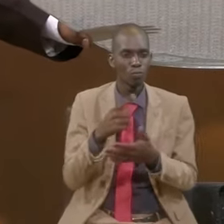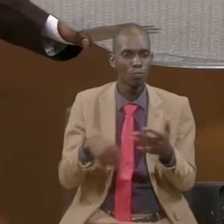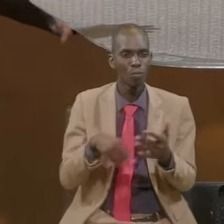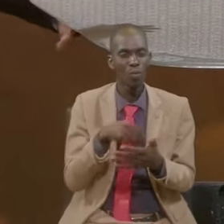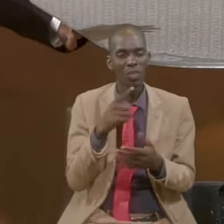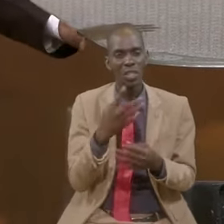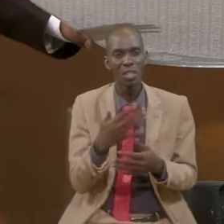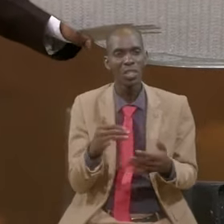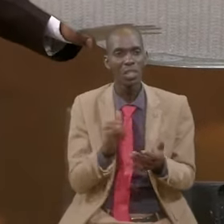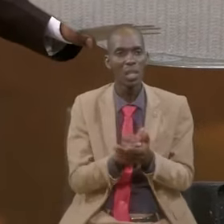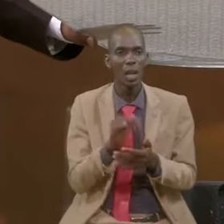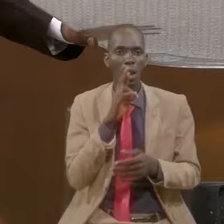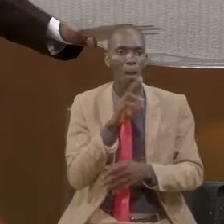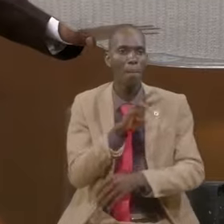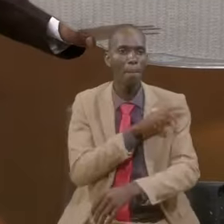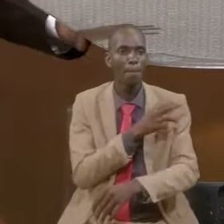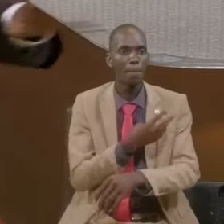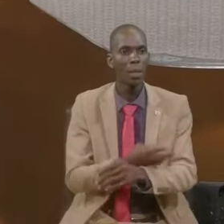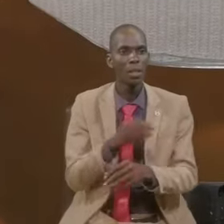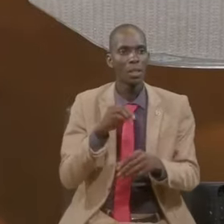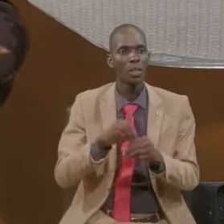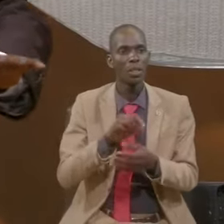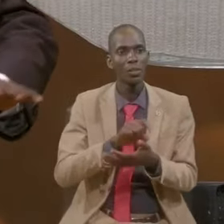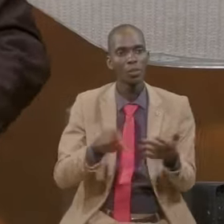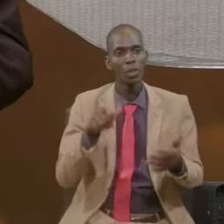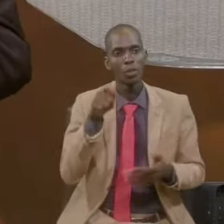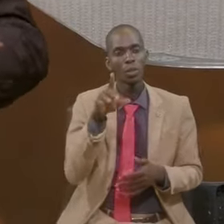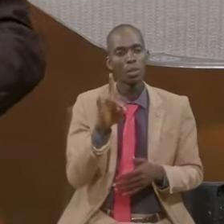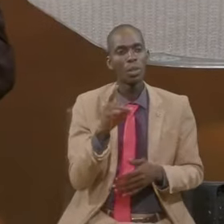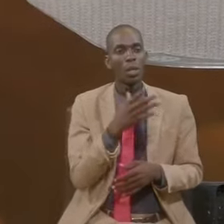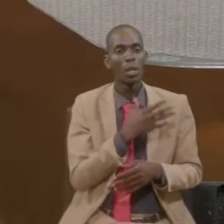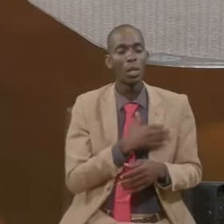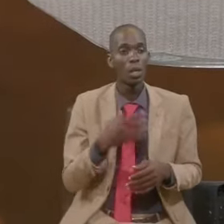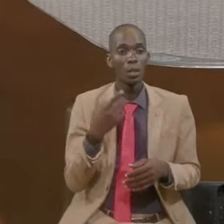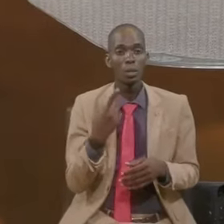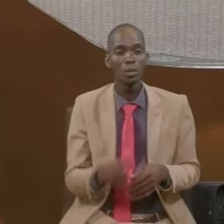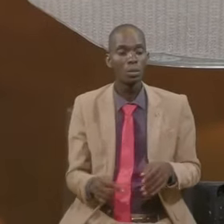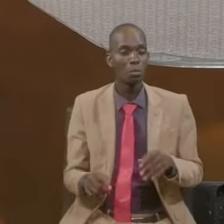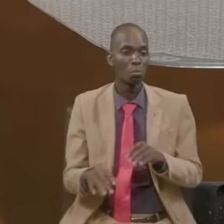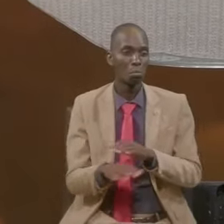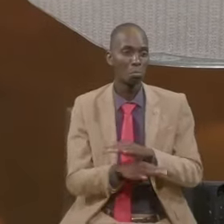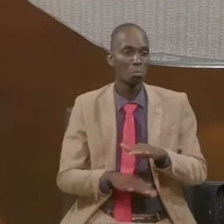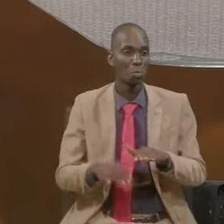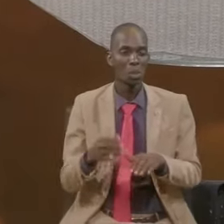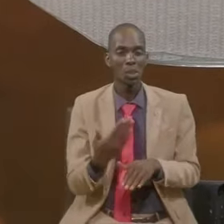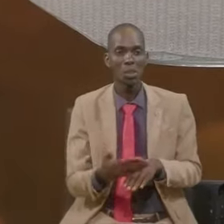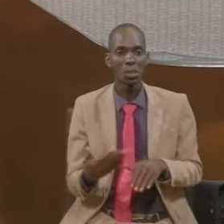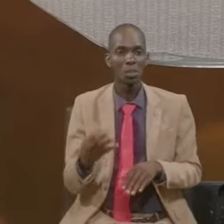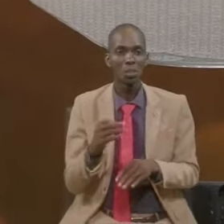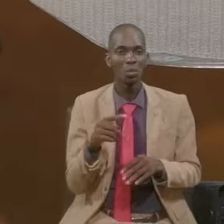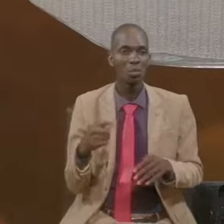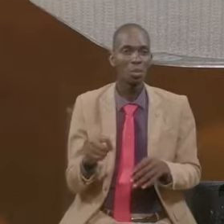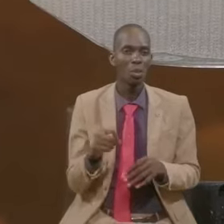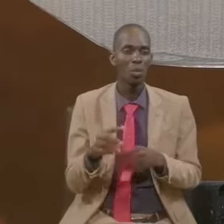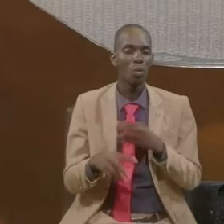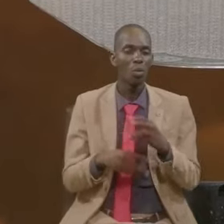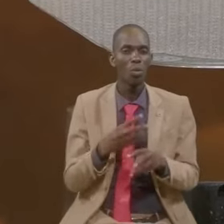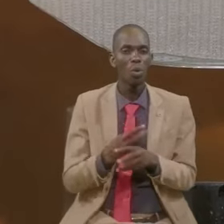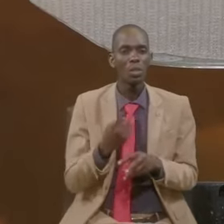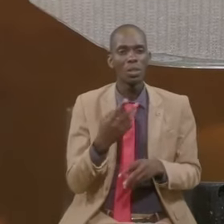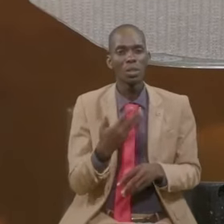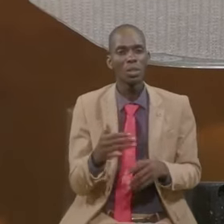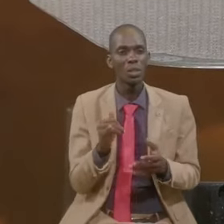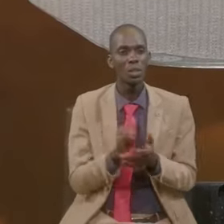Verse 28, it says, and the base things of the world and the things which